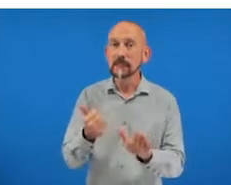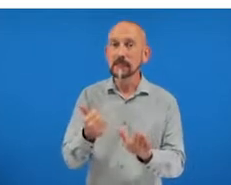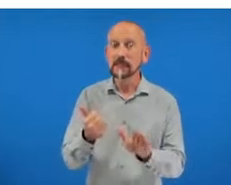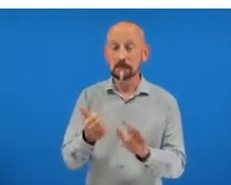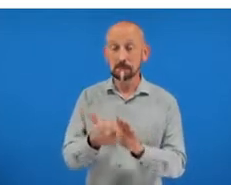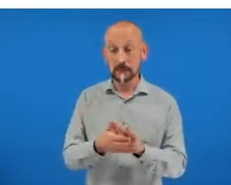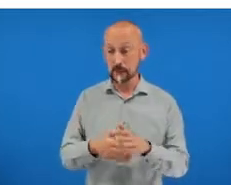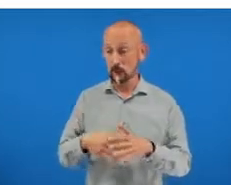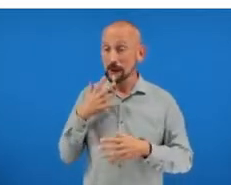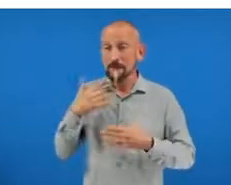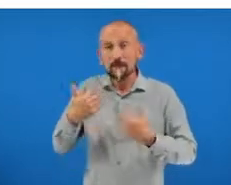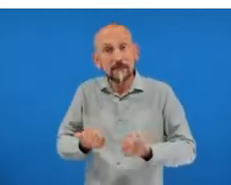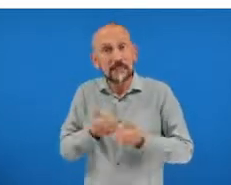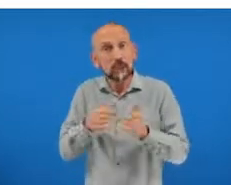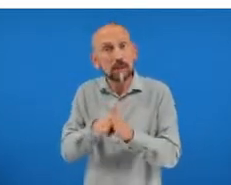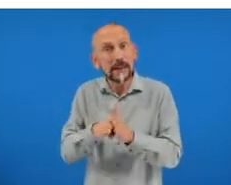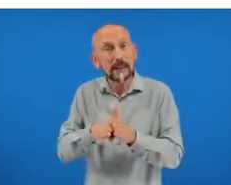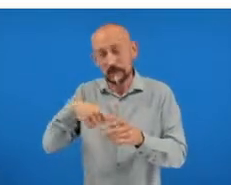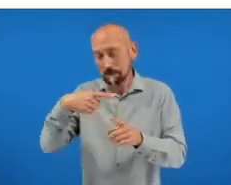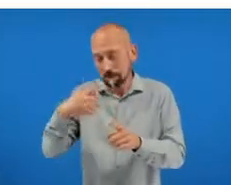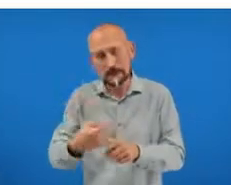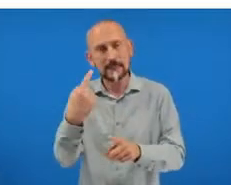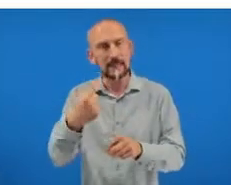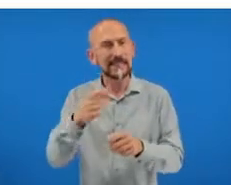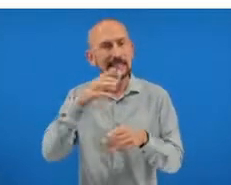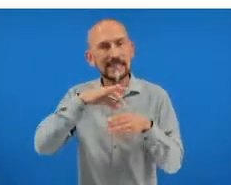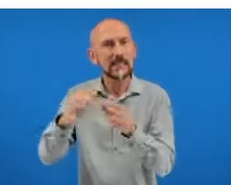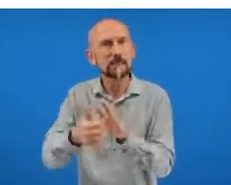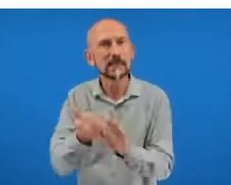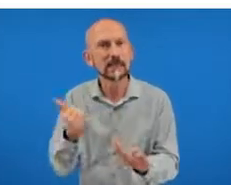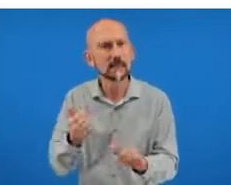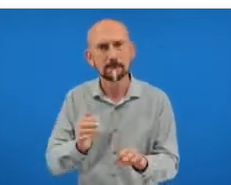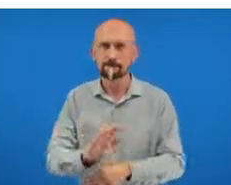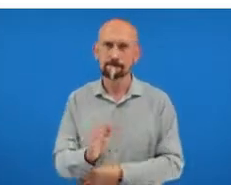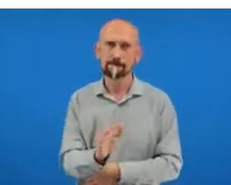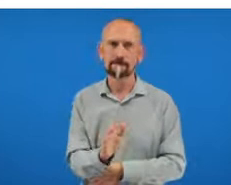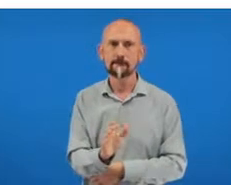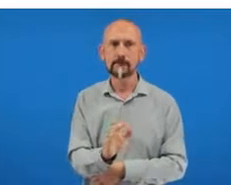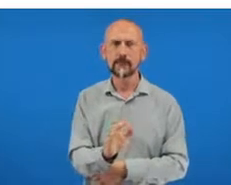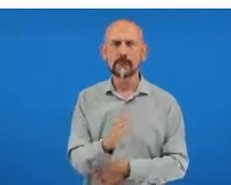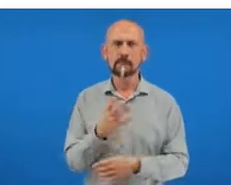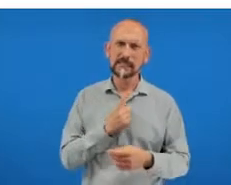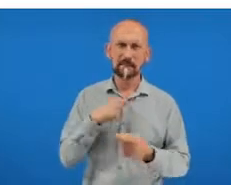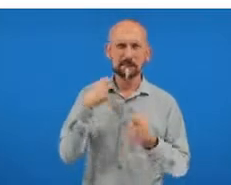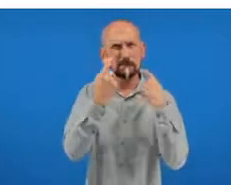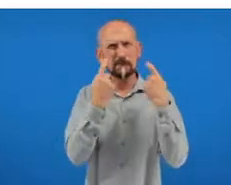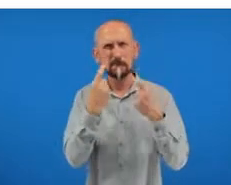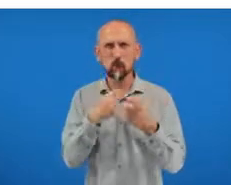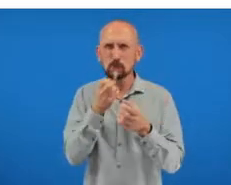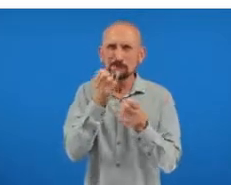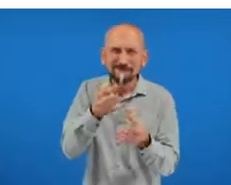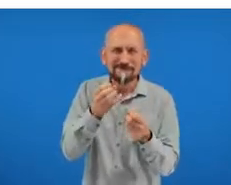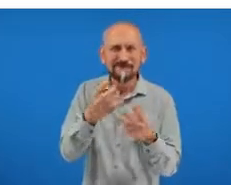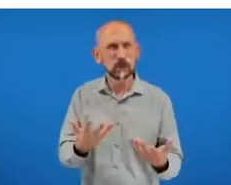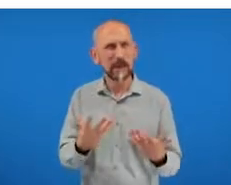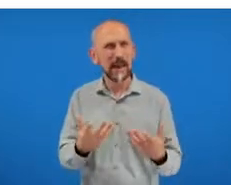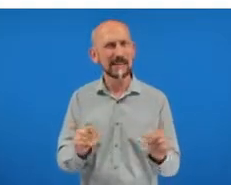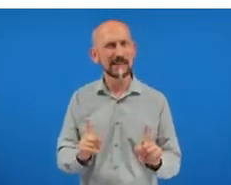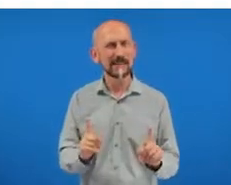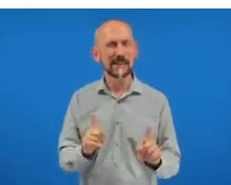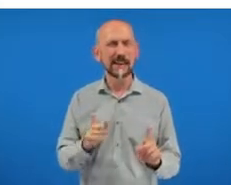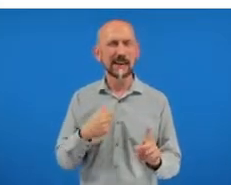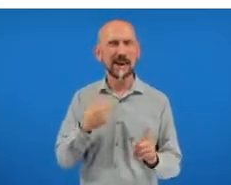When reflecting on what to contribute towards today's presentation, I started thinking about how I felt when I